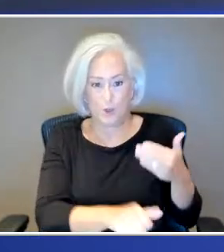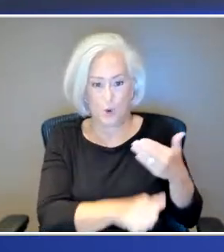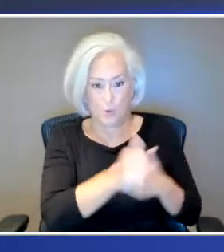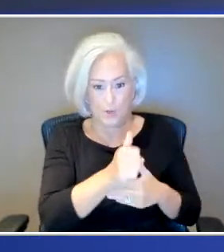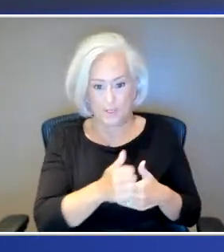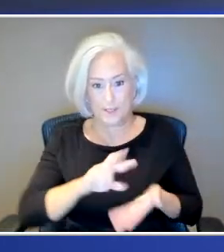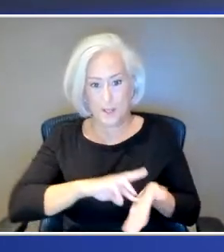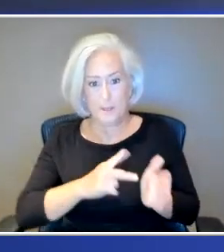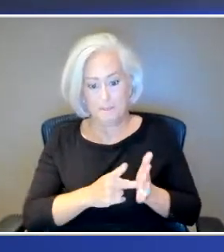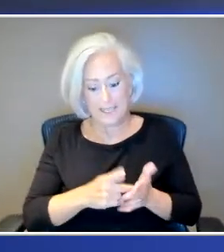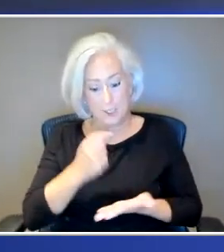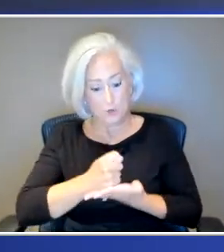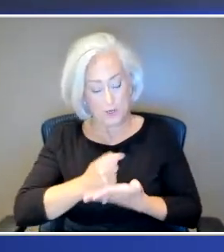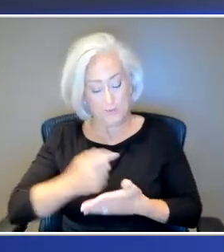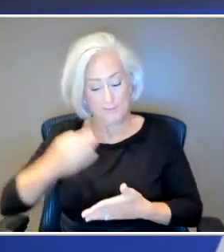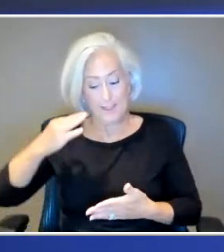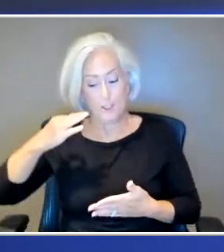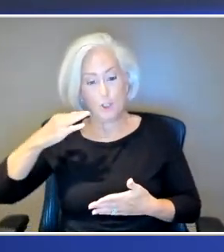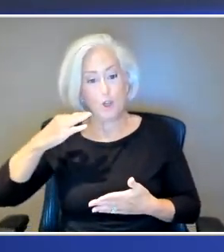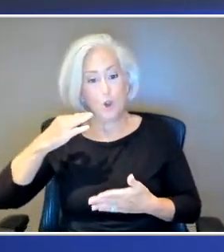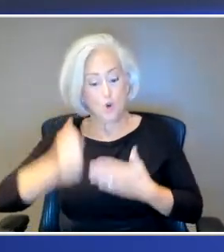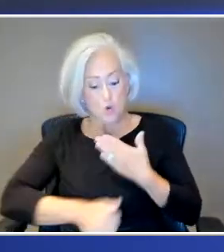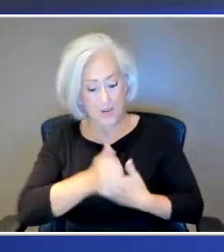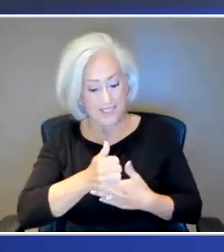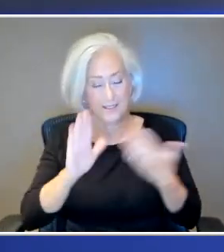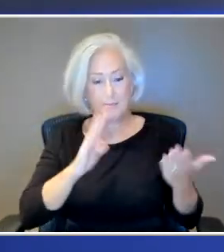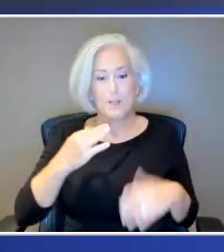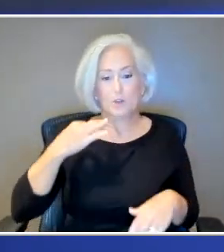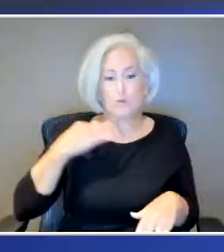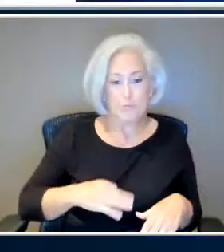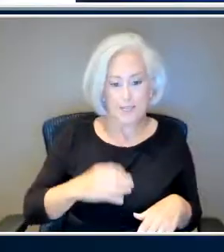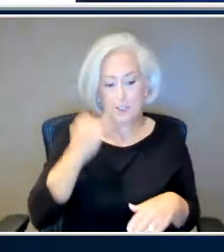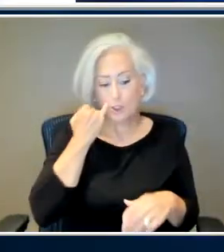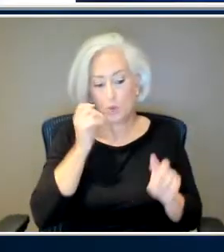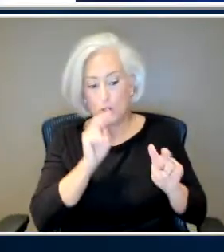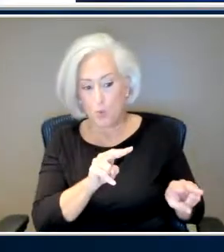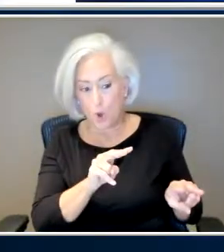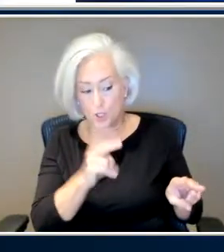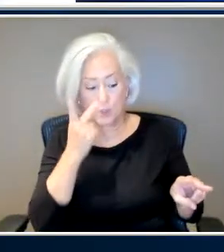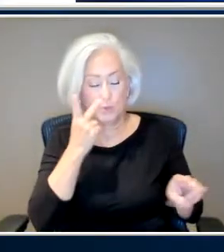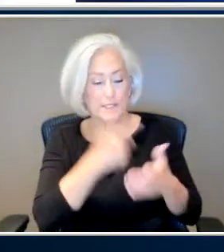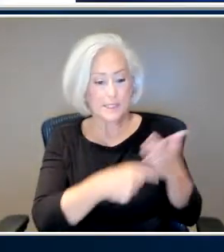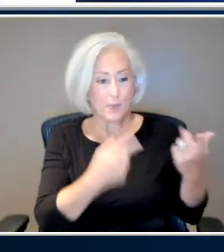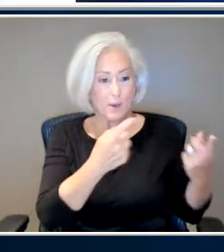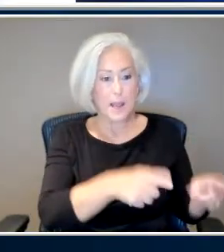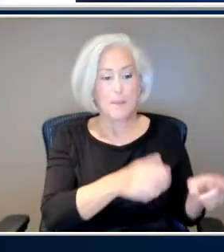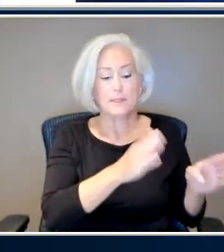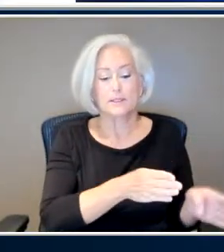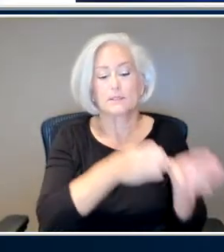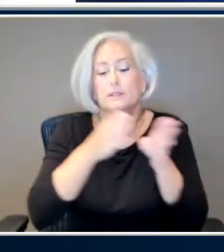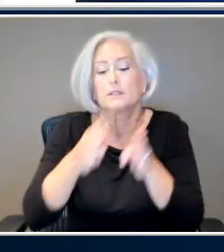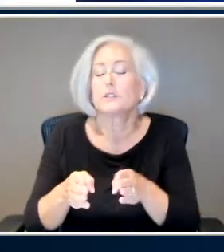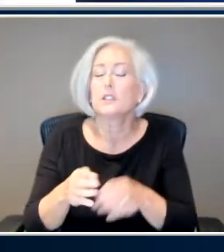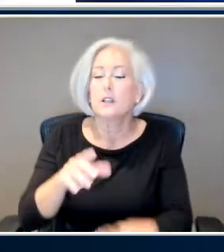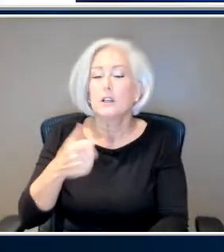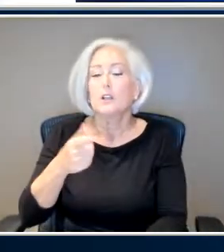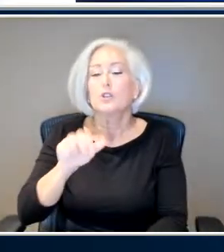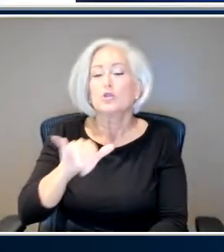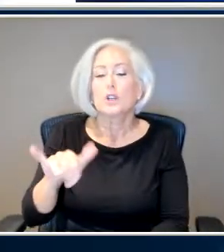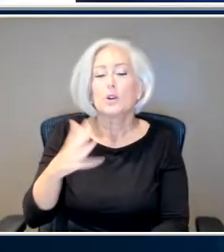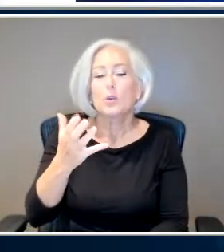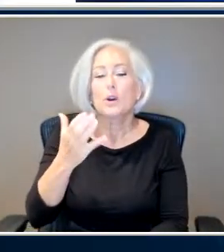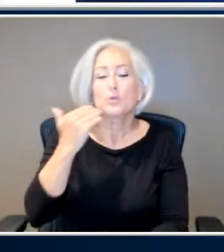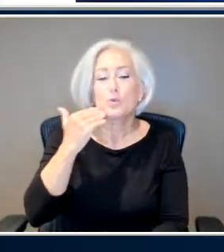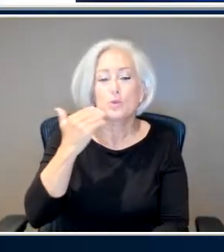watch. And then if they do develop something that requires treatment, then we intervene. Okay, Jeremy wants to know, should you get both the PSA test and the rectal